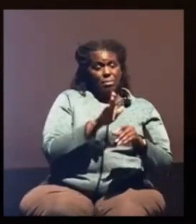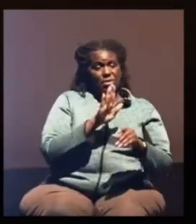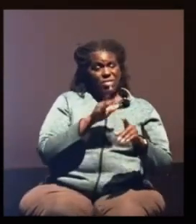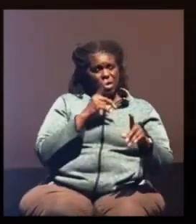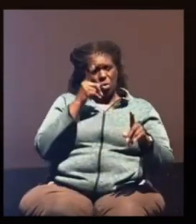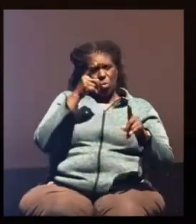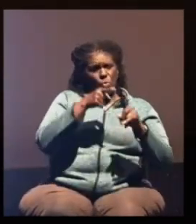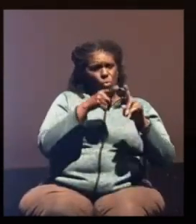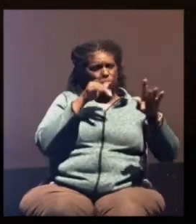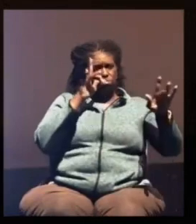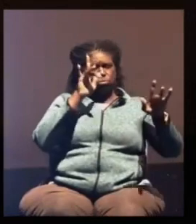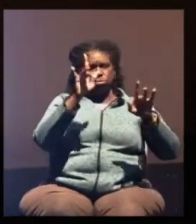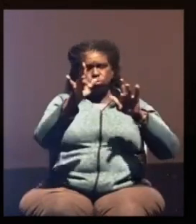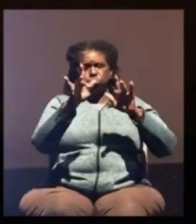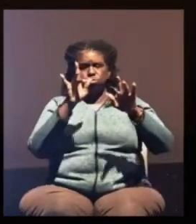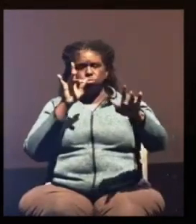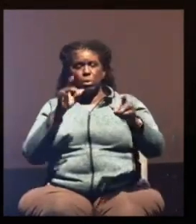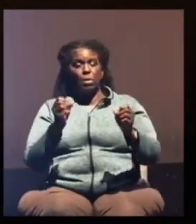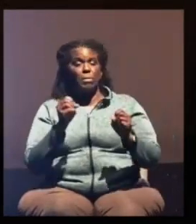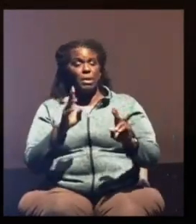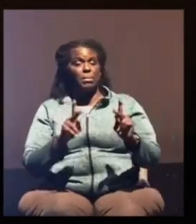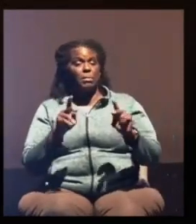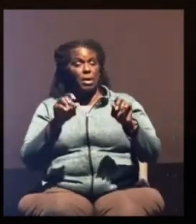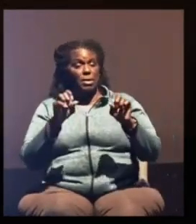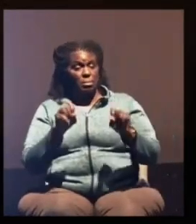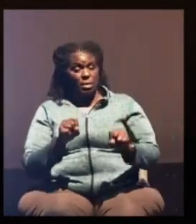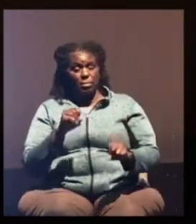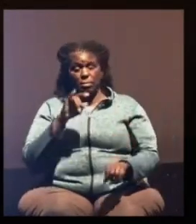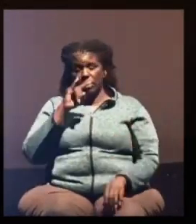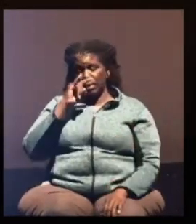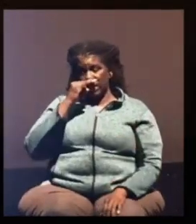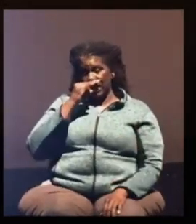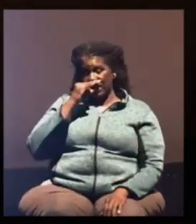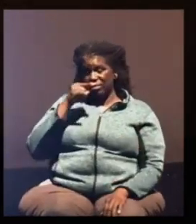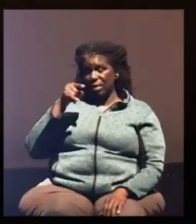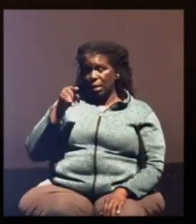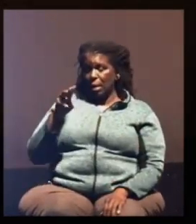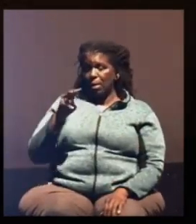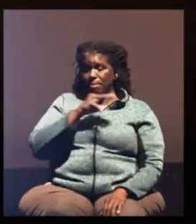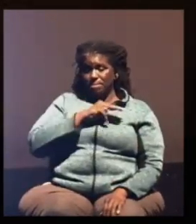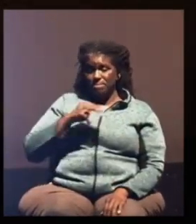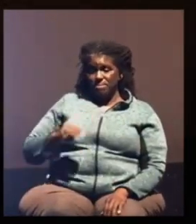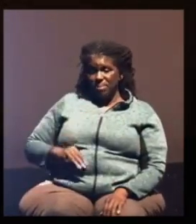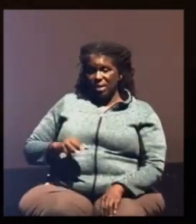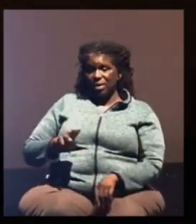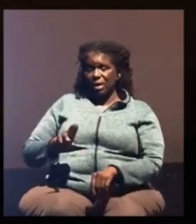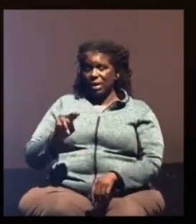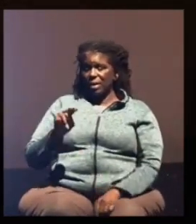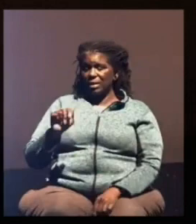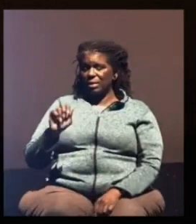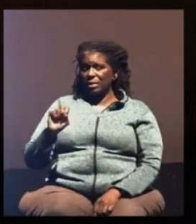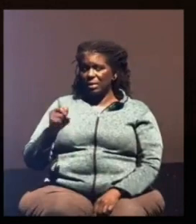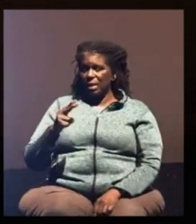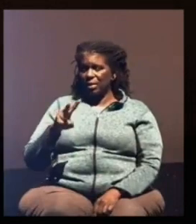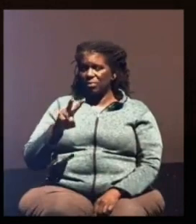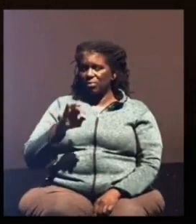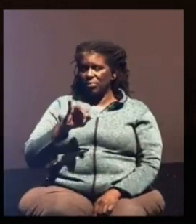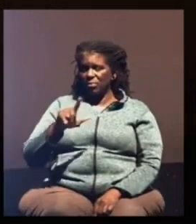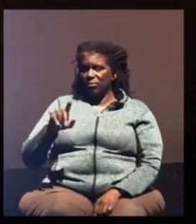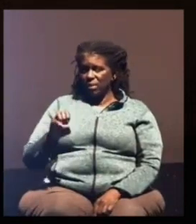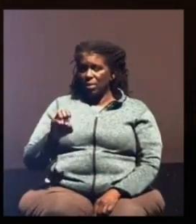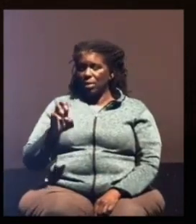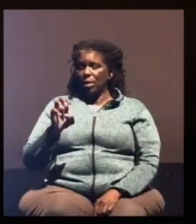as possible. For the kids, there was a mayor in Nashville, Tennessee, who said, every child who enrolls in our public